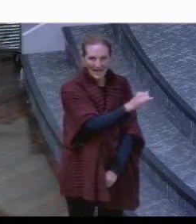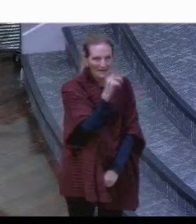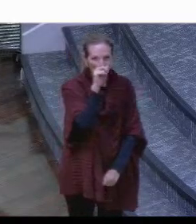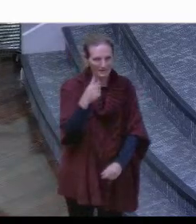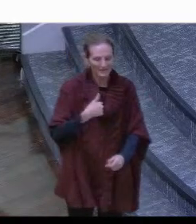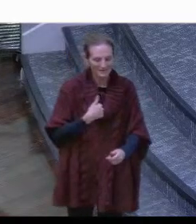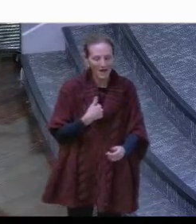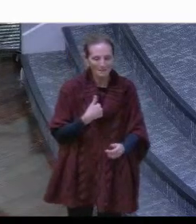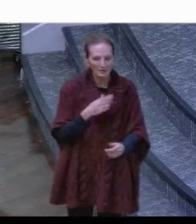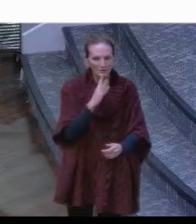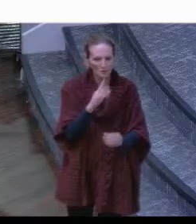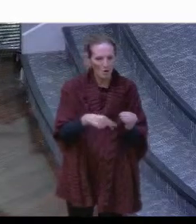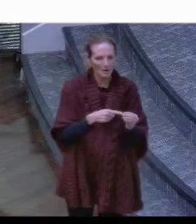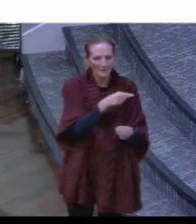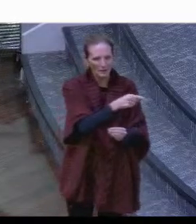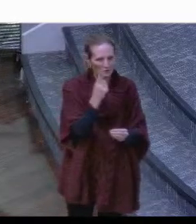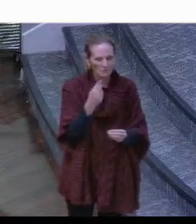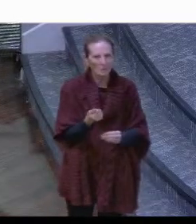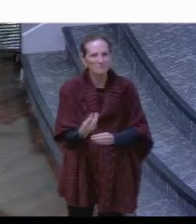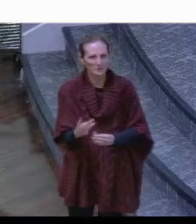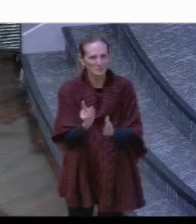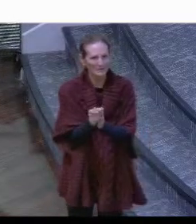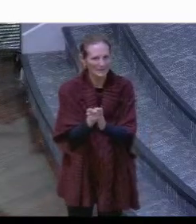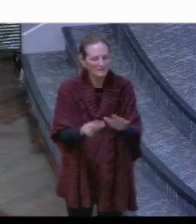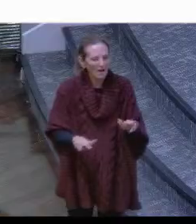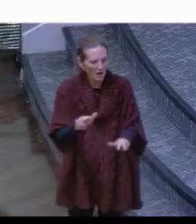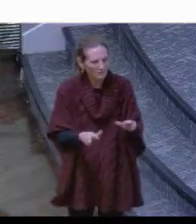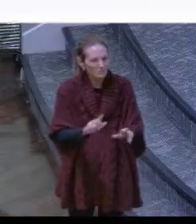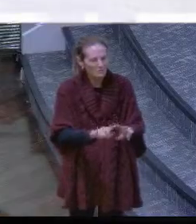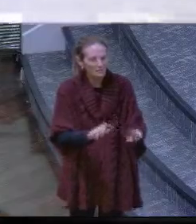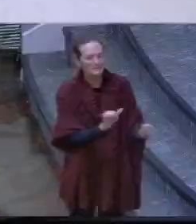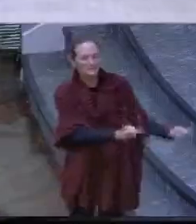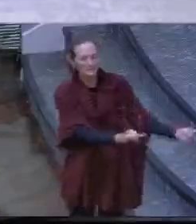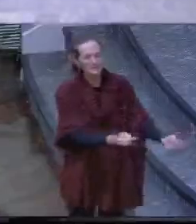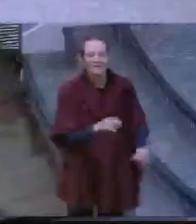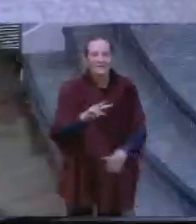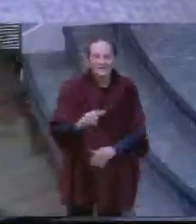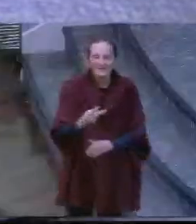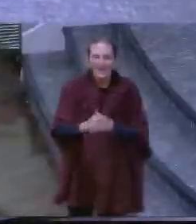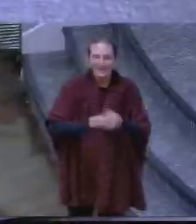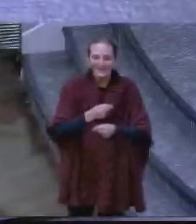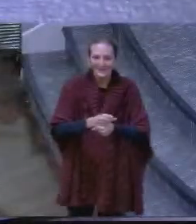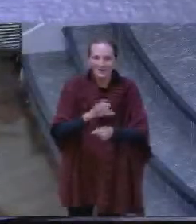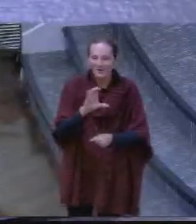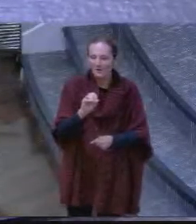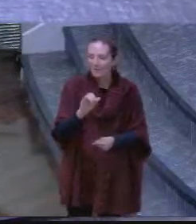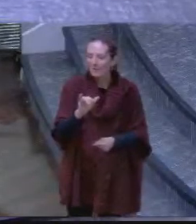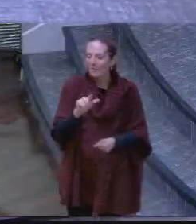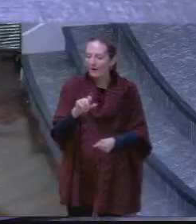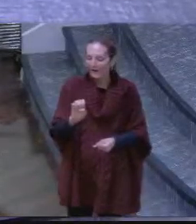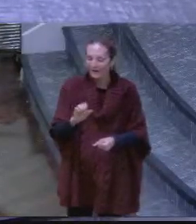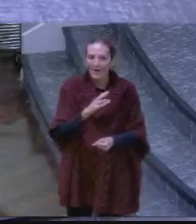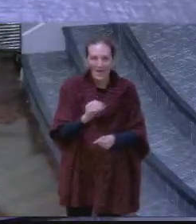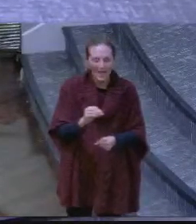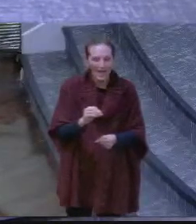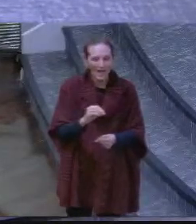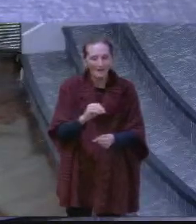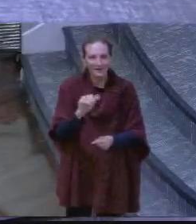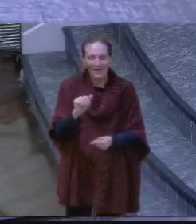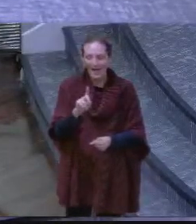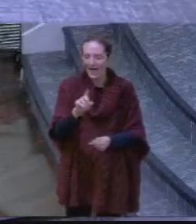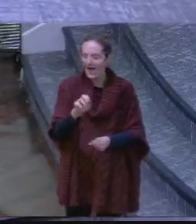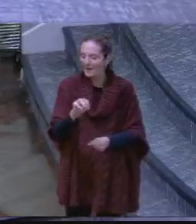little uncomfortable, okay? Ms. Waller-Price is in her second year at Coyle and has been credited by school administration